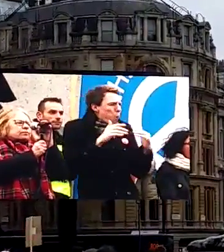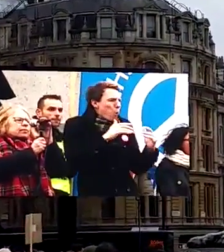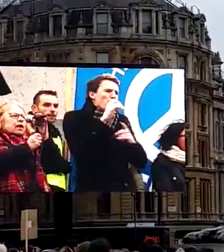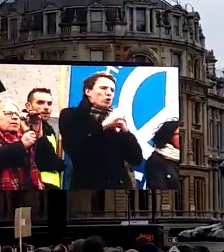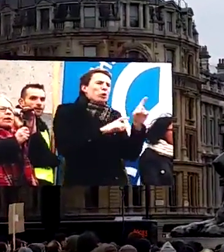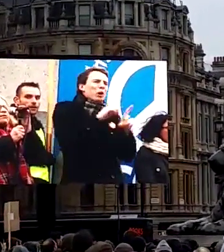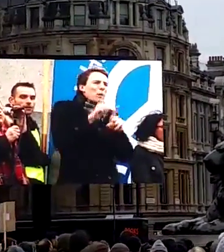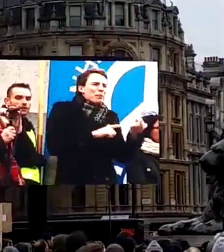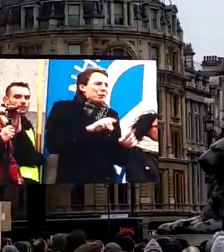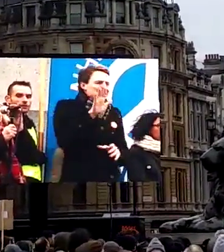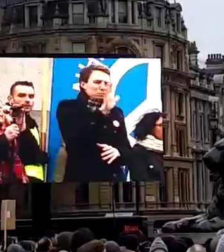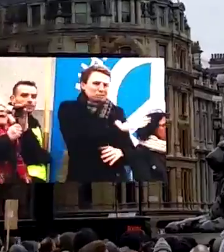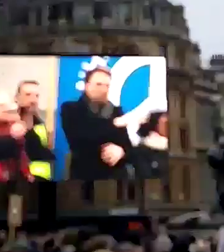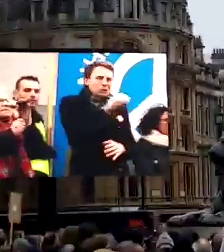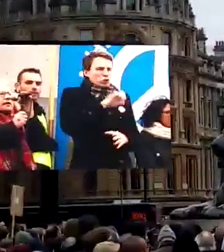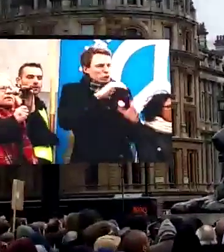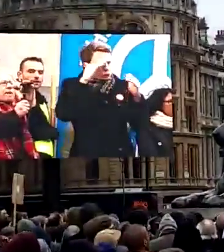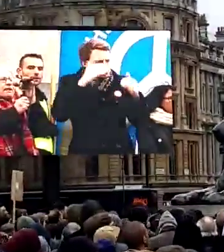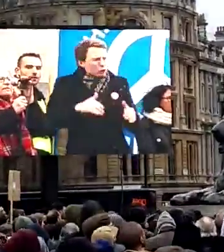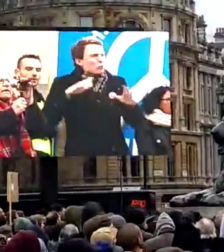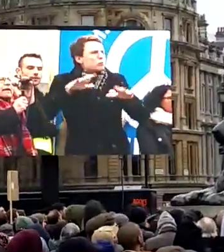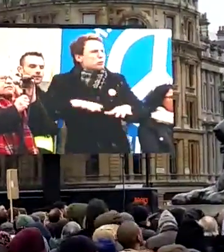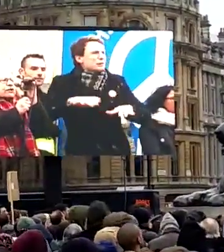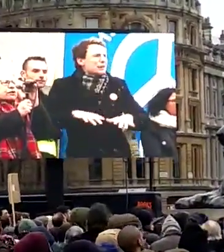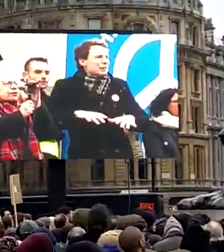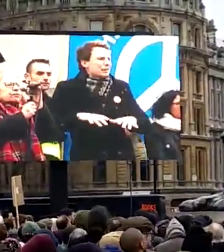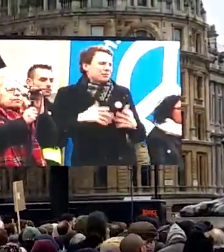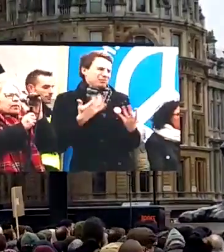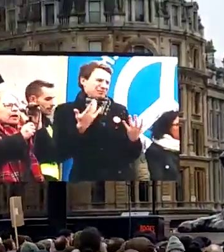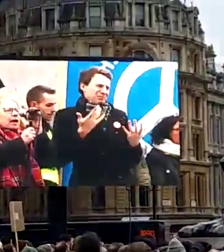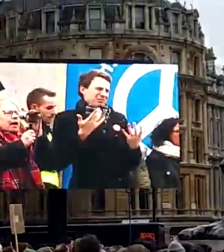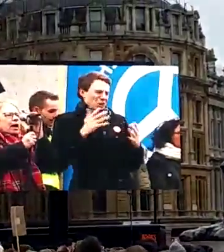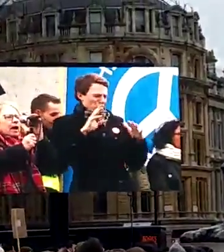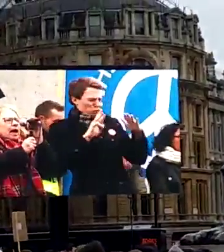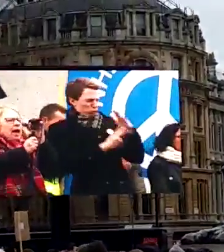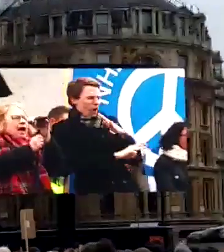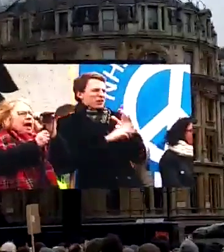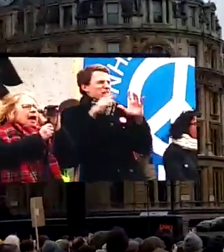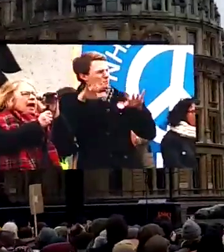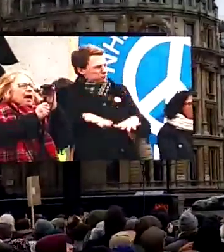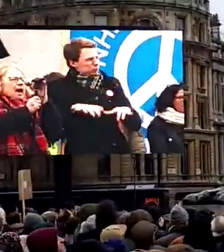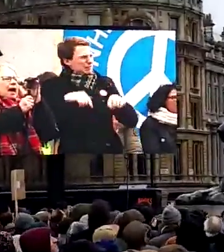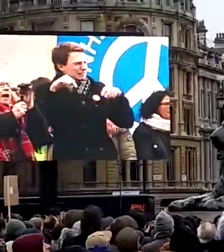issues. But Trident is a domestic issue.